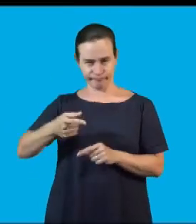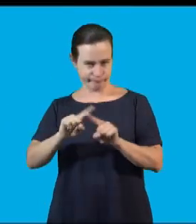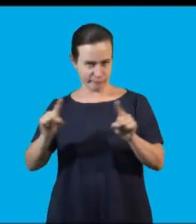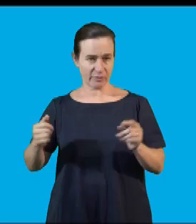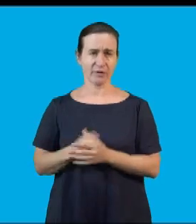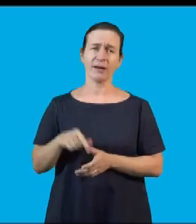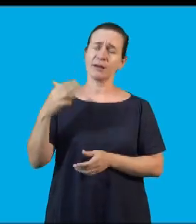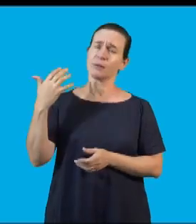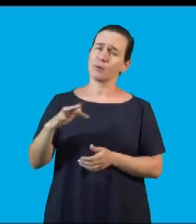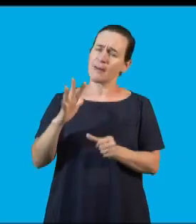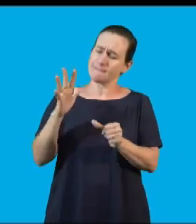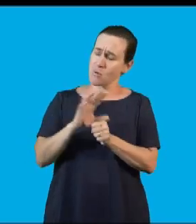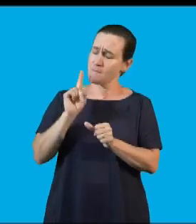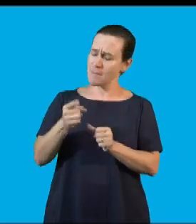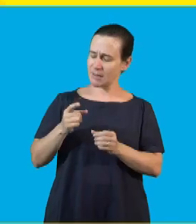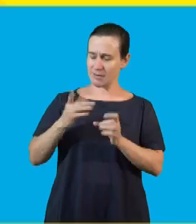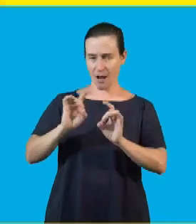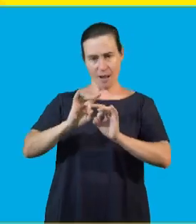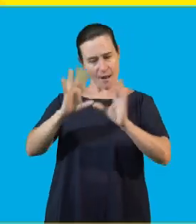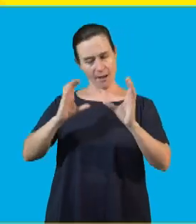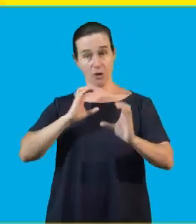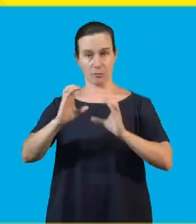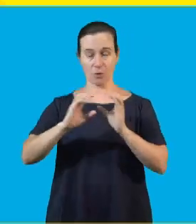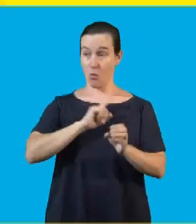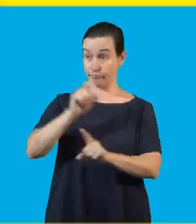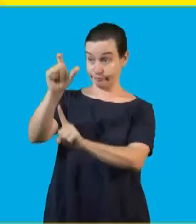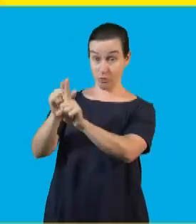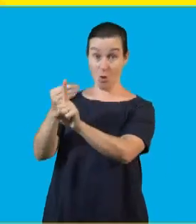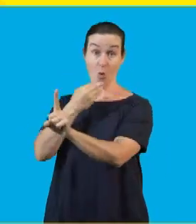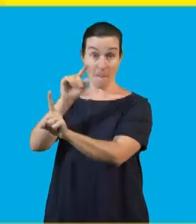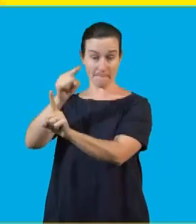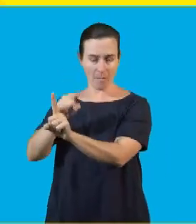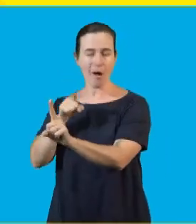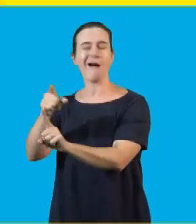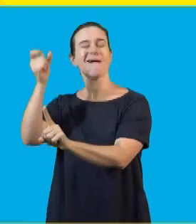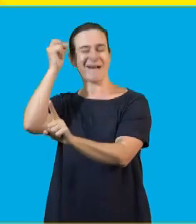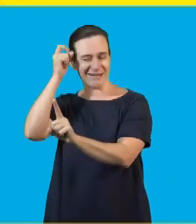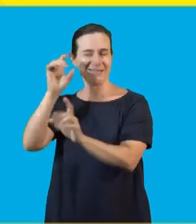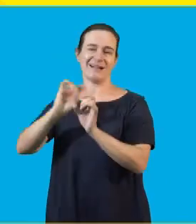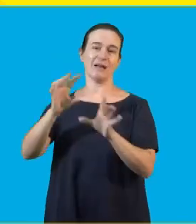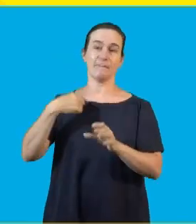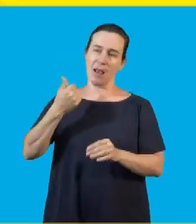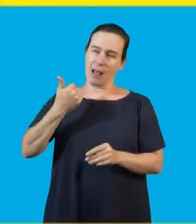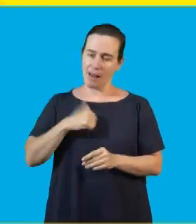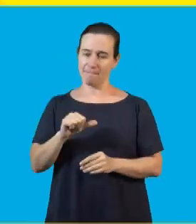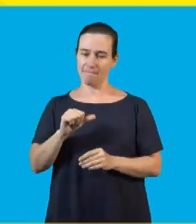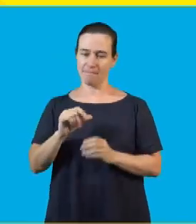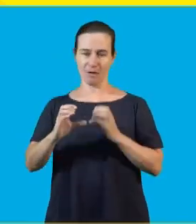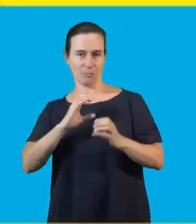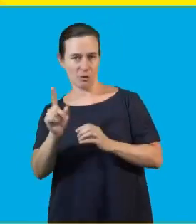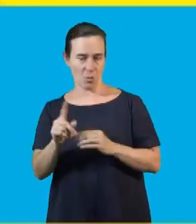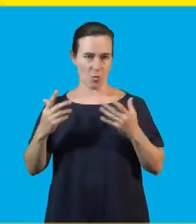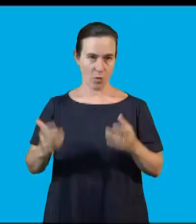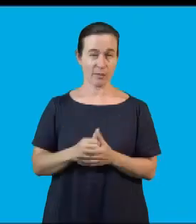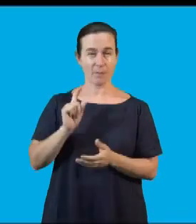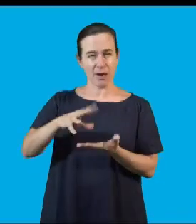punctuation. It is so important to communicate clearly so that the marker understands what you are trying to say. You